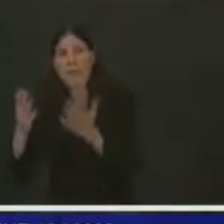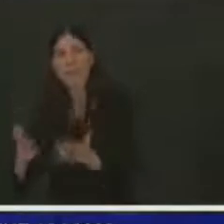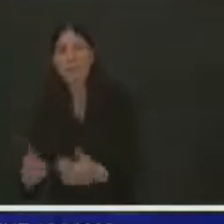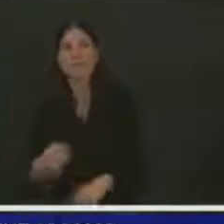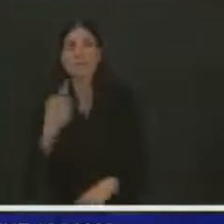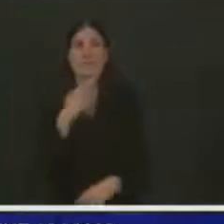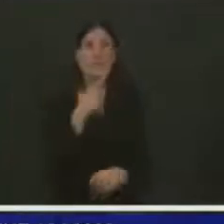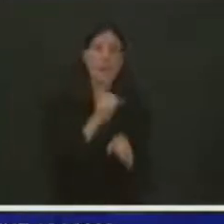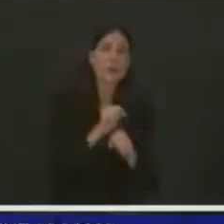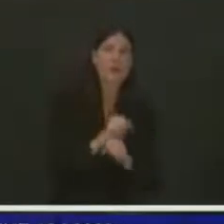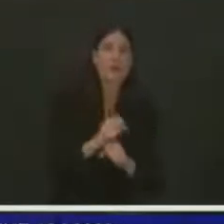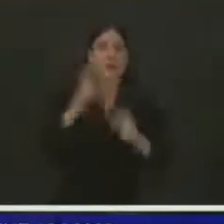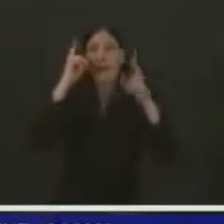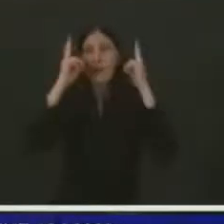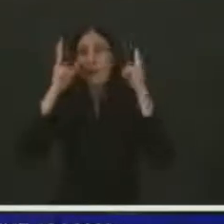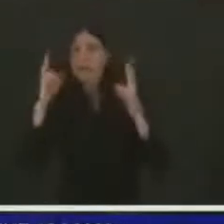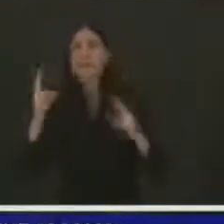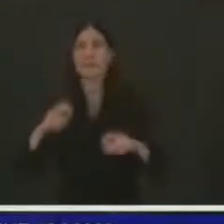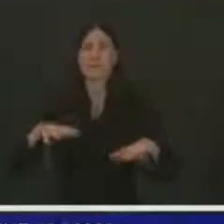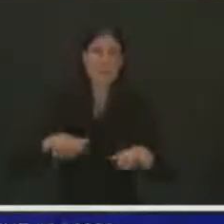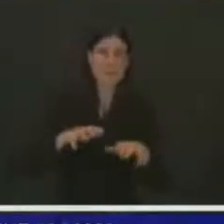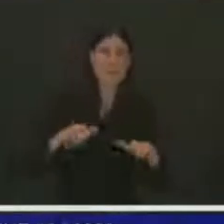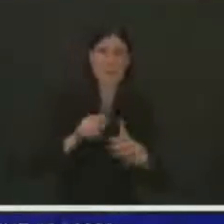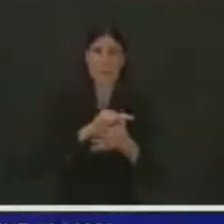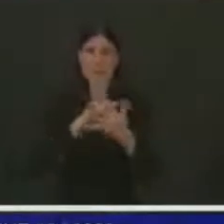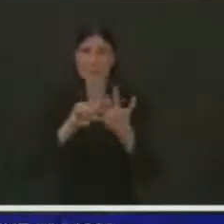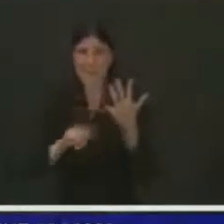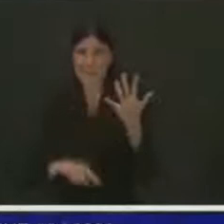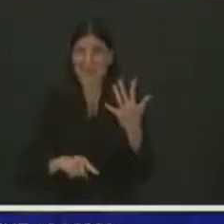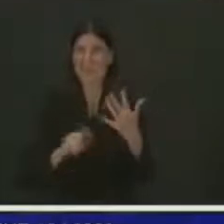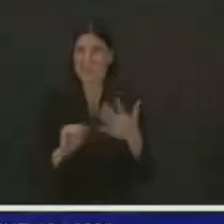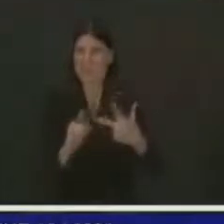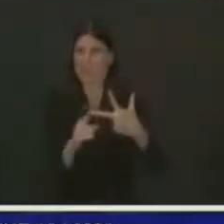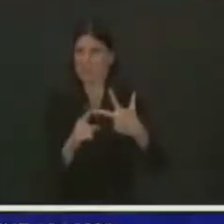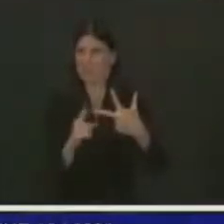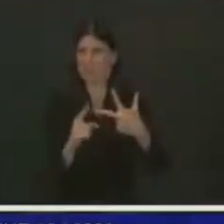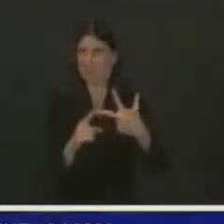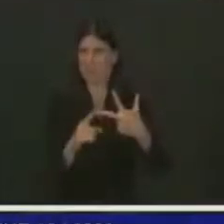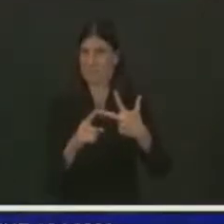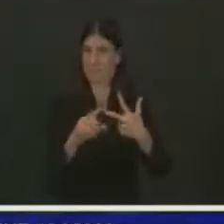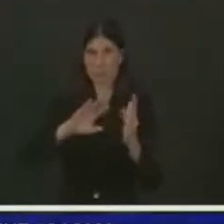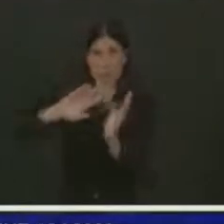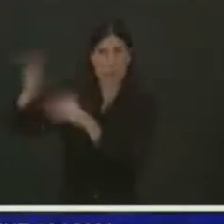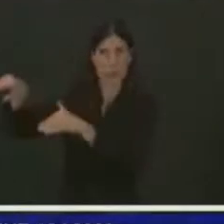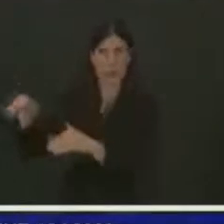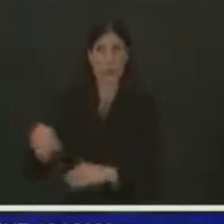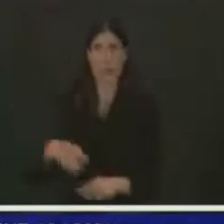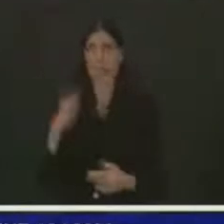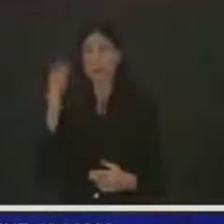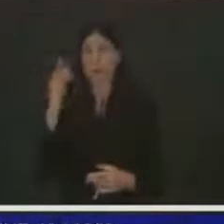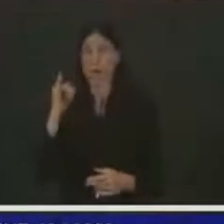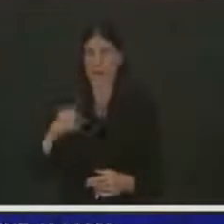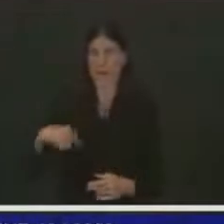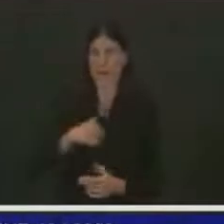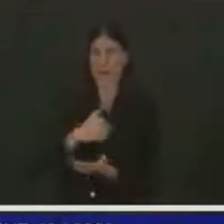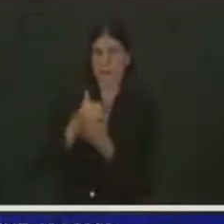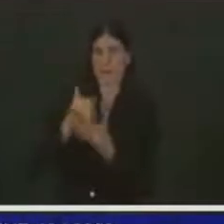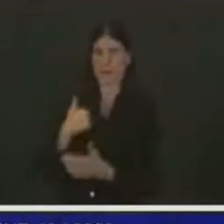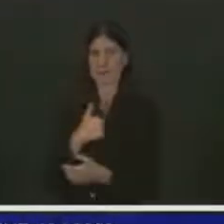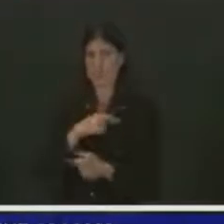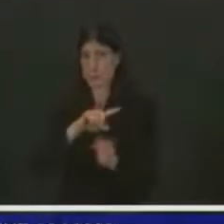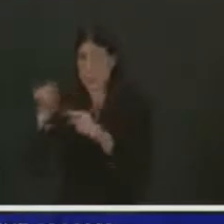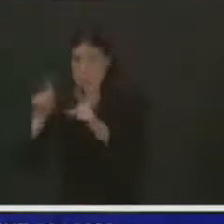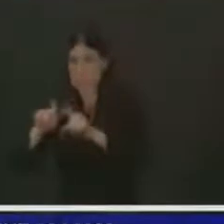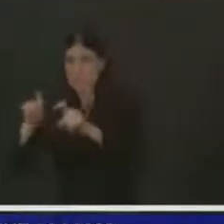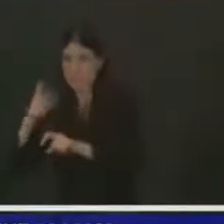occupations in a way that can be helpful as we're moving forward, reopening the economy. It's extremely important that